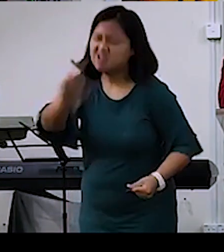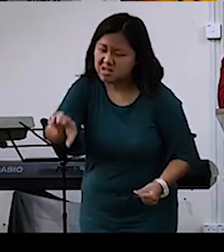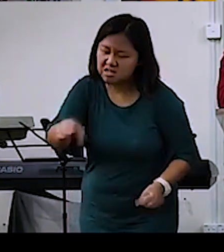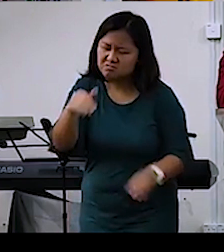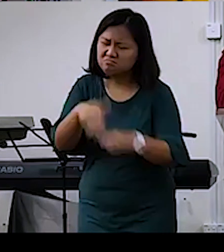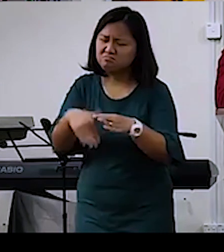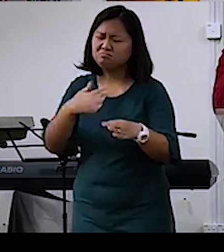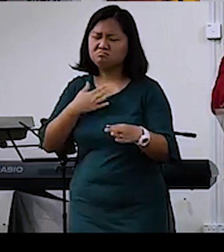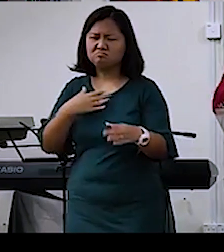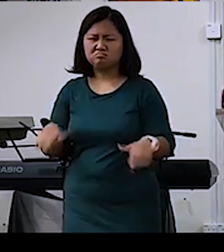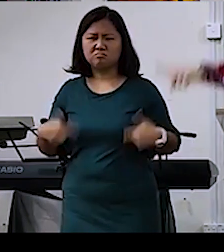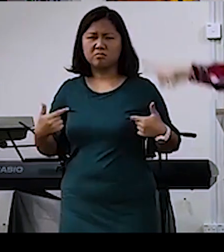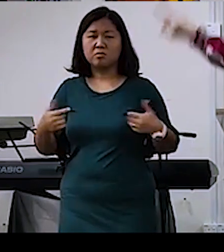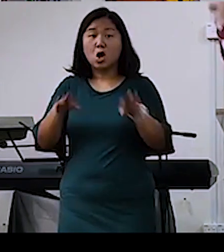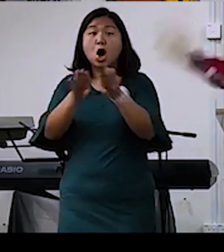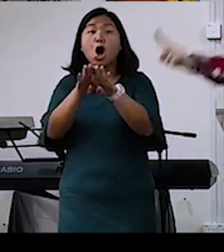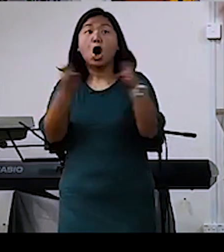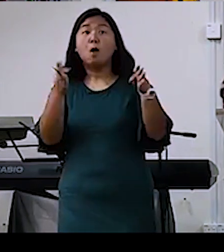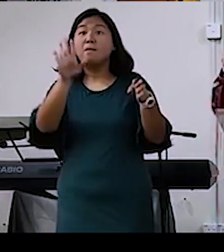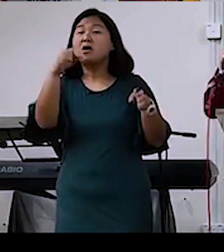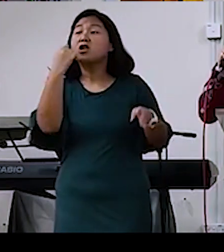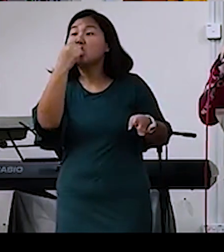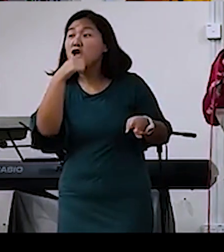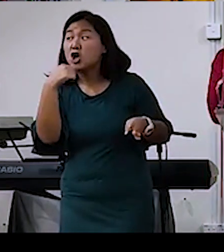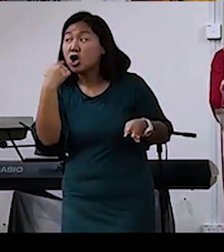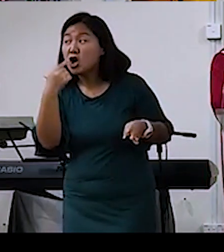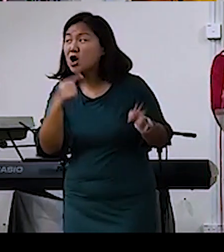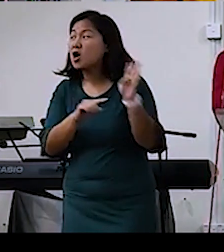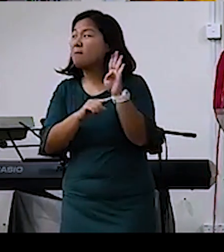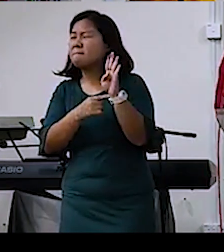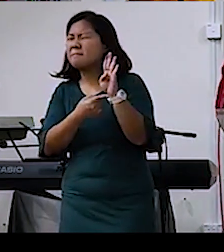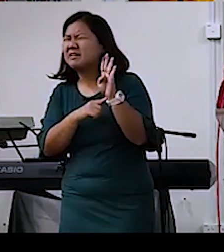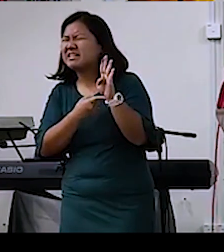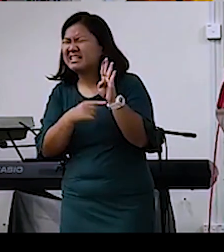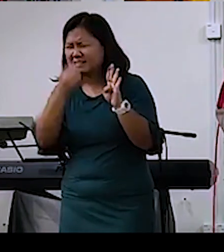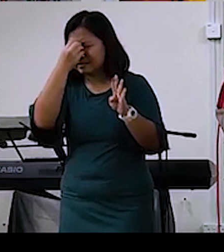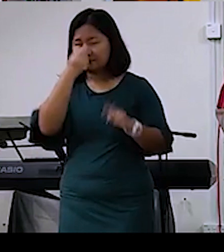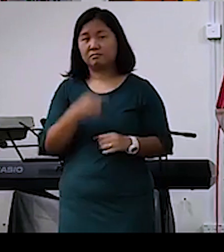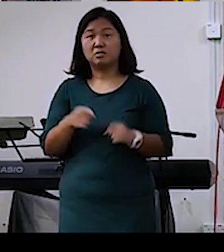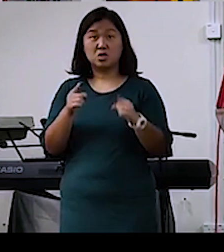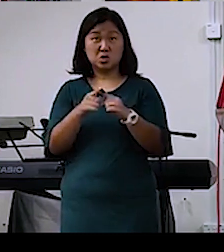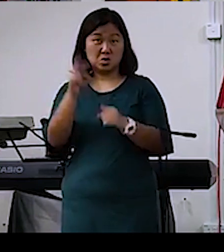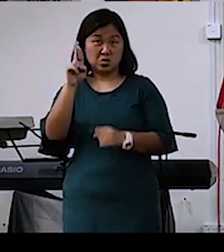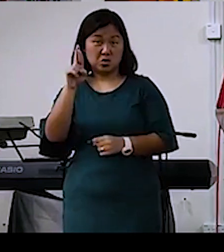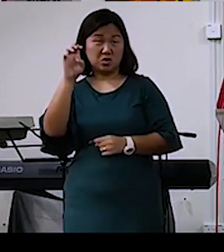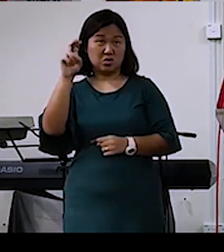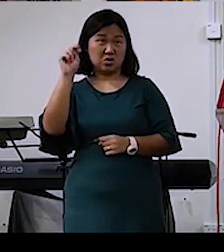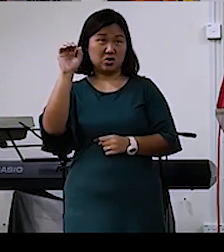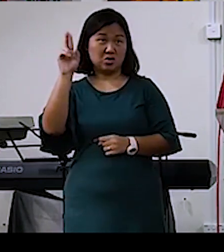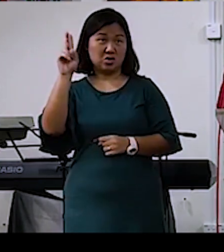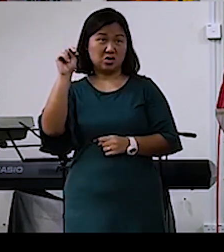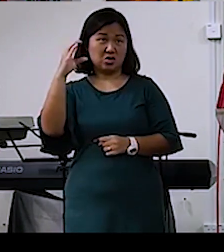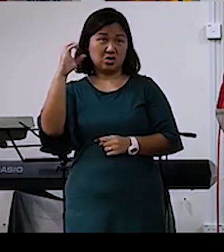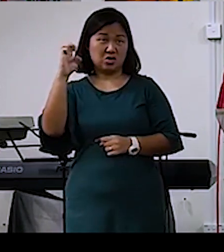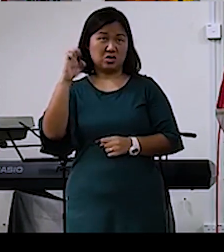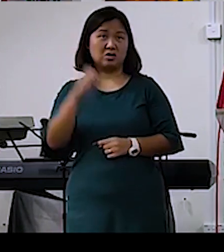say amen. Open that mouth and begin to renounce. And the Spirit of God will just lead you. You spend time with God. I experience this